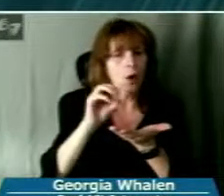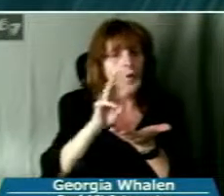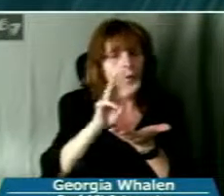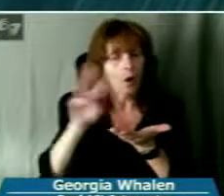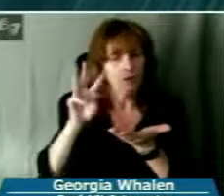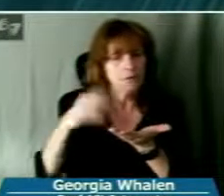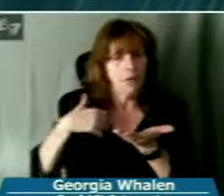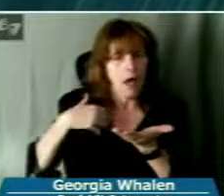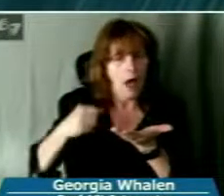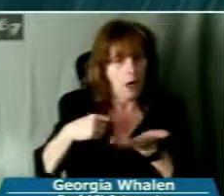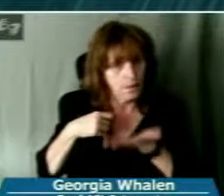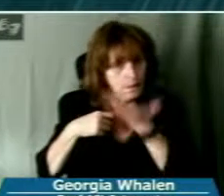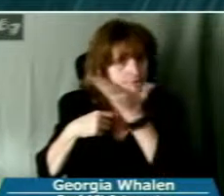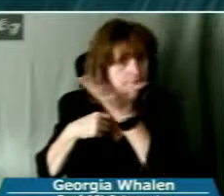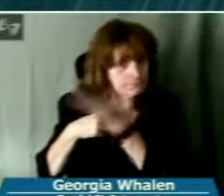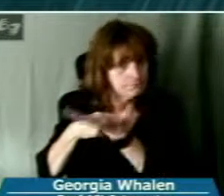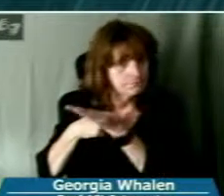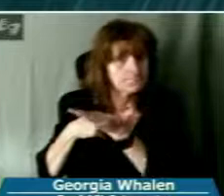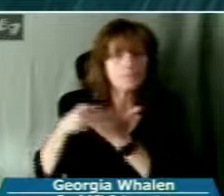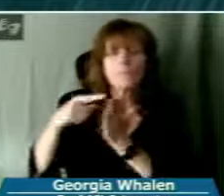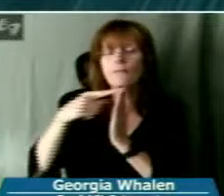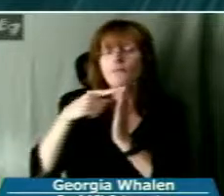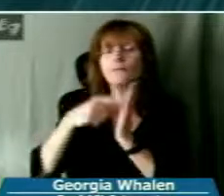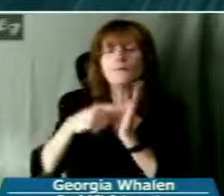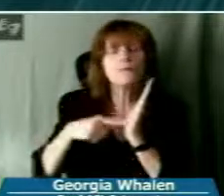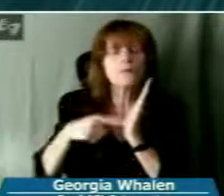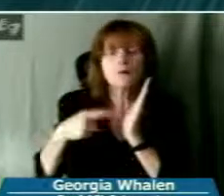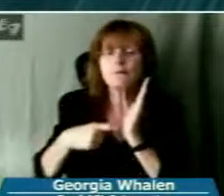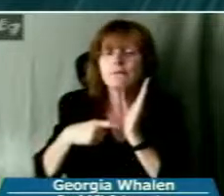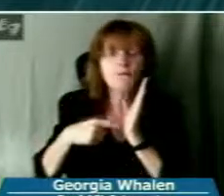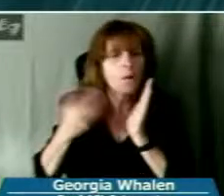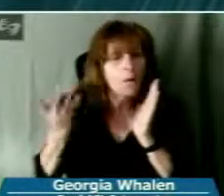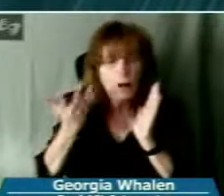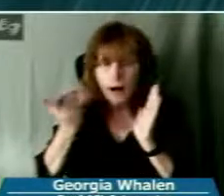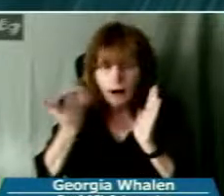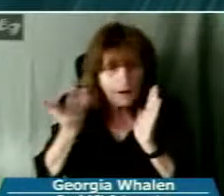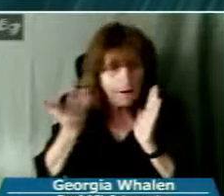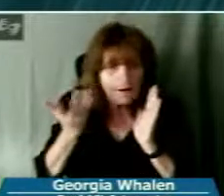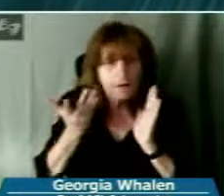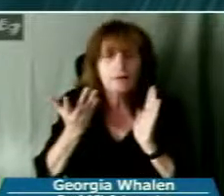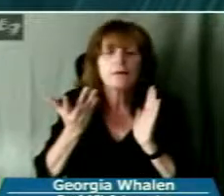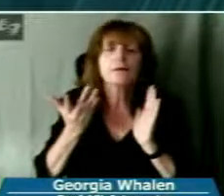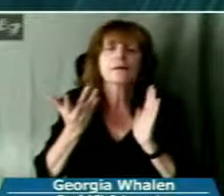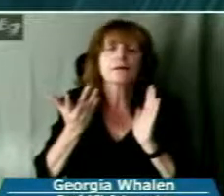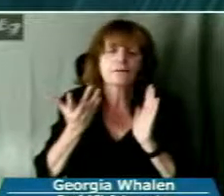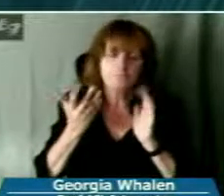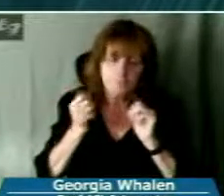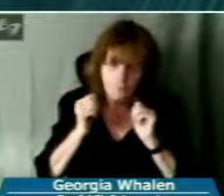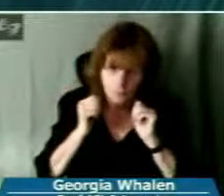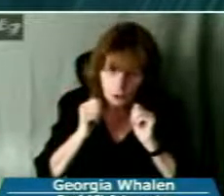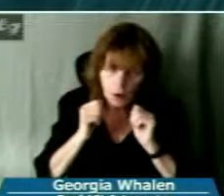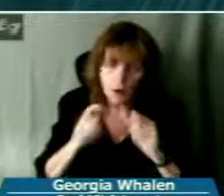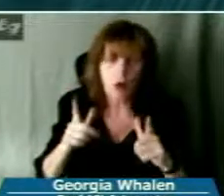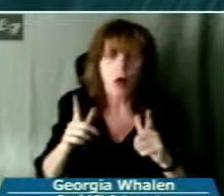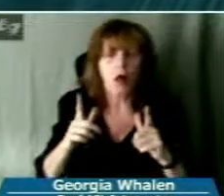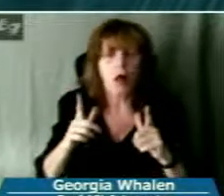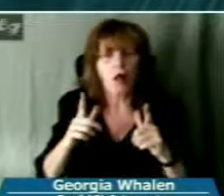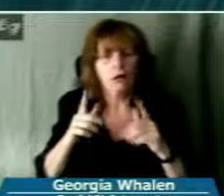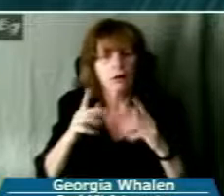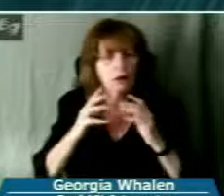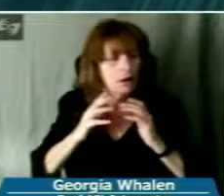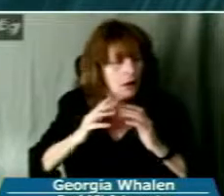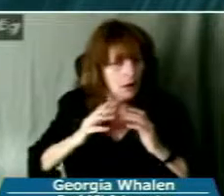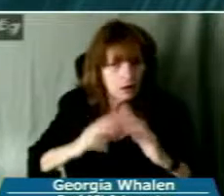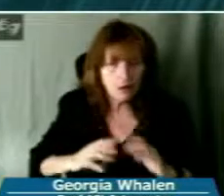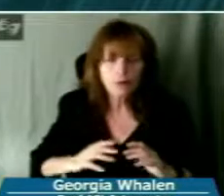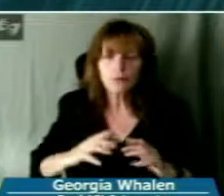those recommendations call for the testing of residents, both residents and healthcare workers in retirement